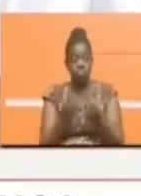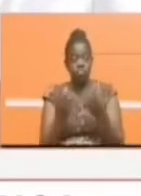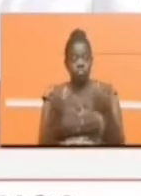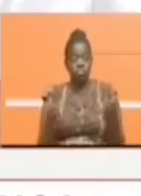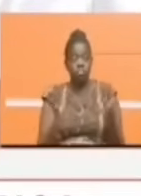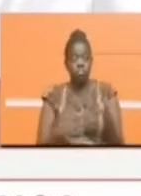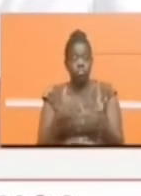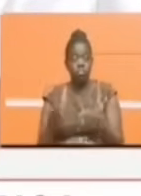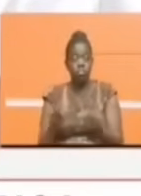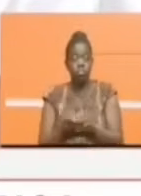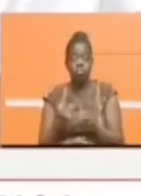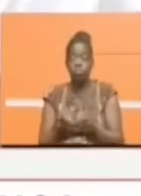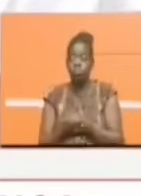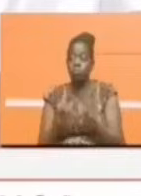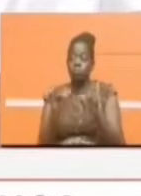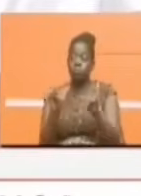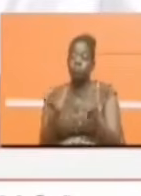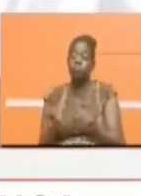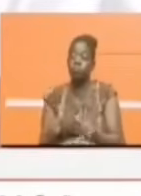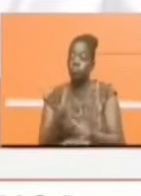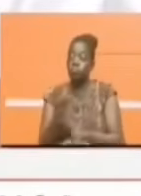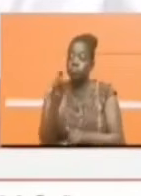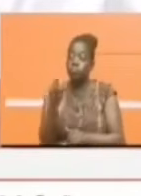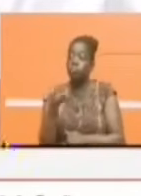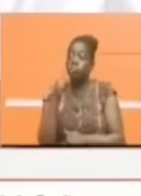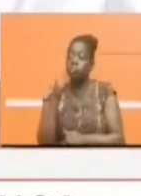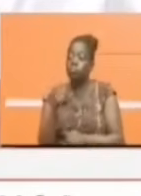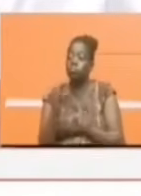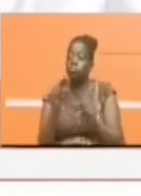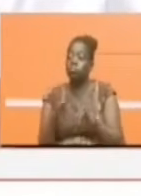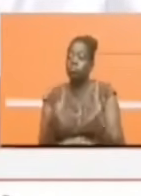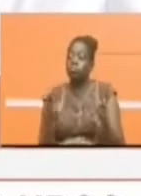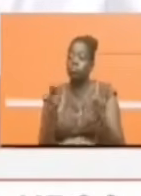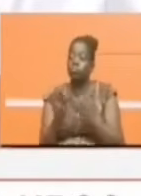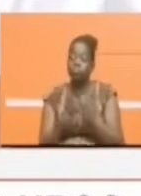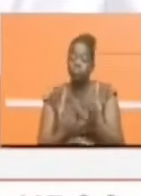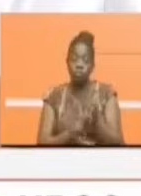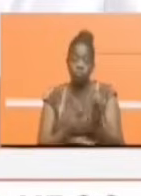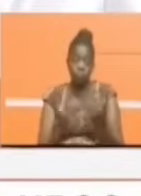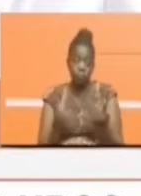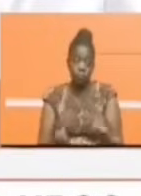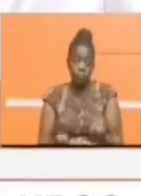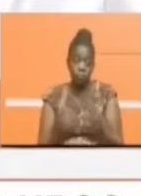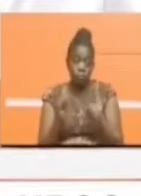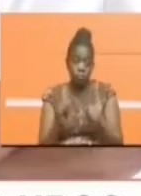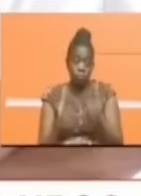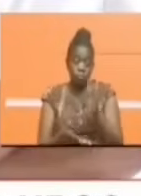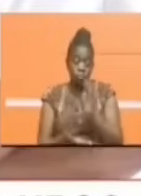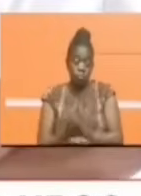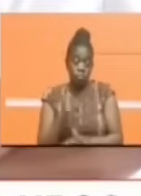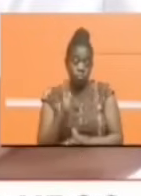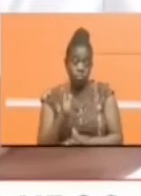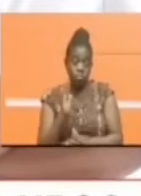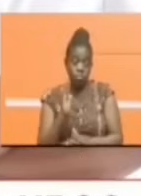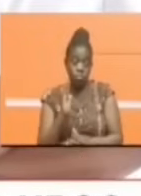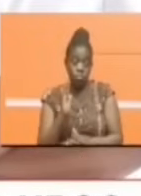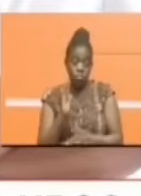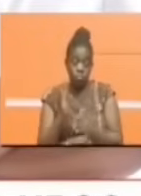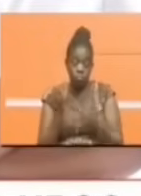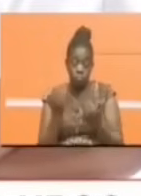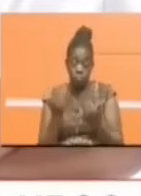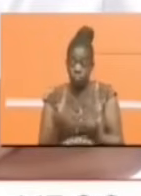of my members of parliament, and everybody is saying we are not registered. So you need to increase on the speed,